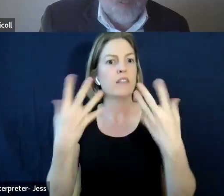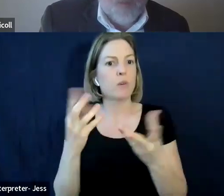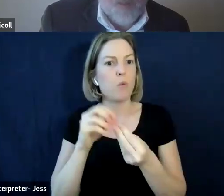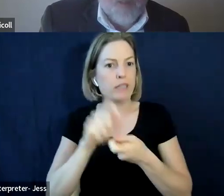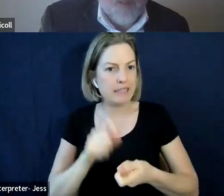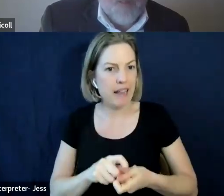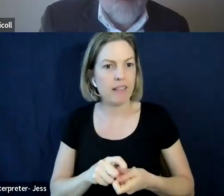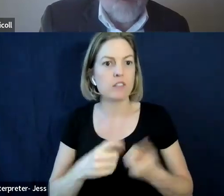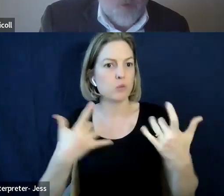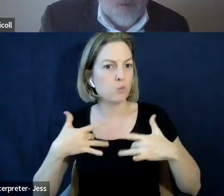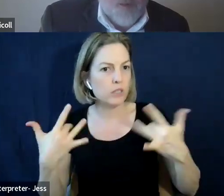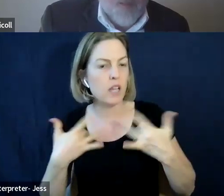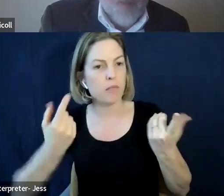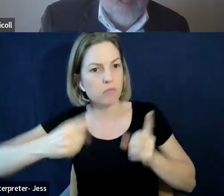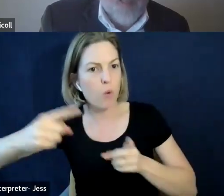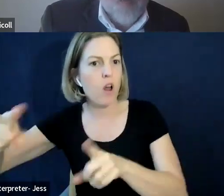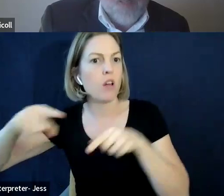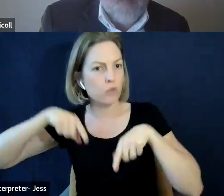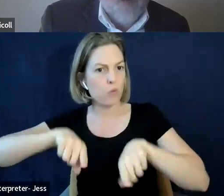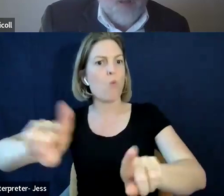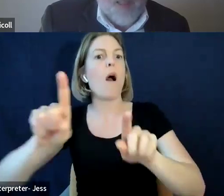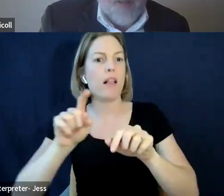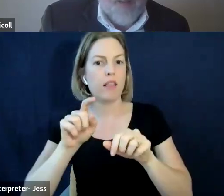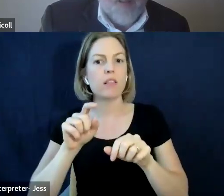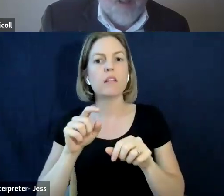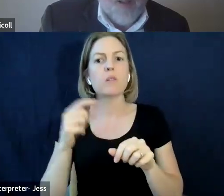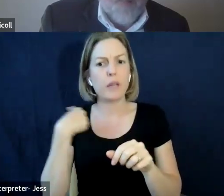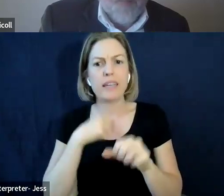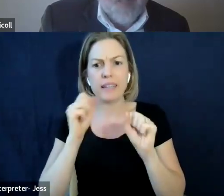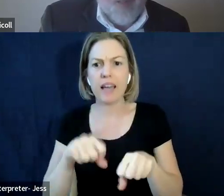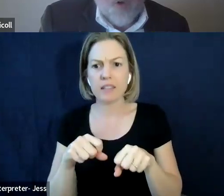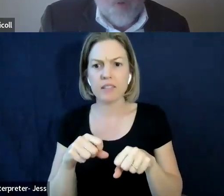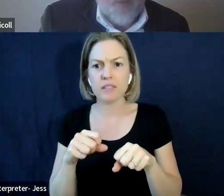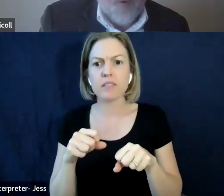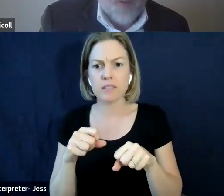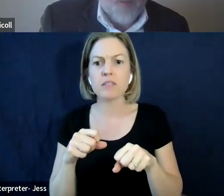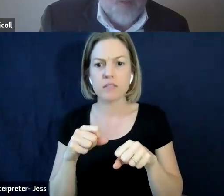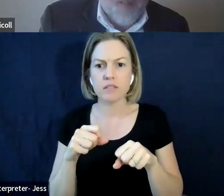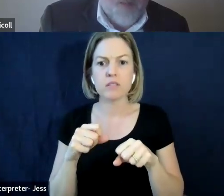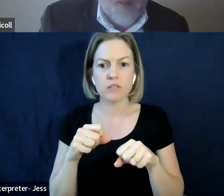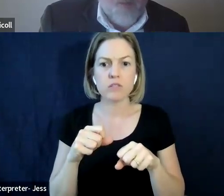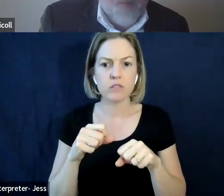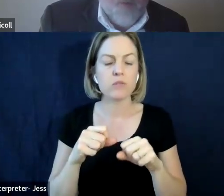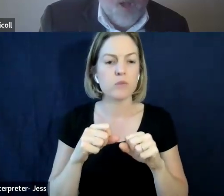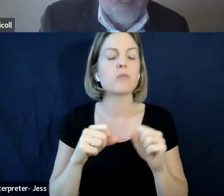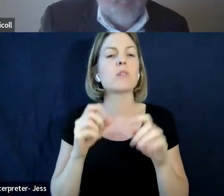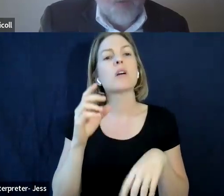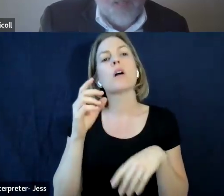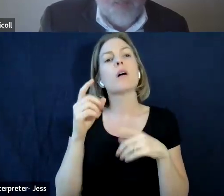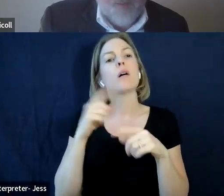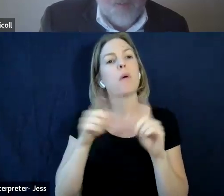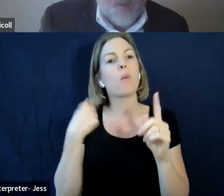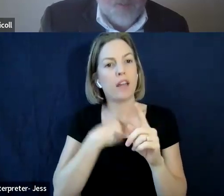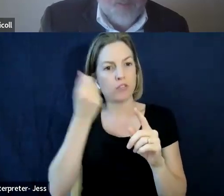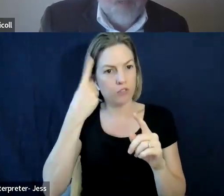what we're doing, for sure. And we can get into a cadence on that. Tonight, we were hoping to focus on the RAM plan, but we understand and will